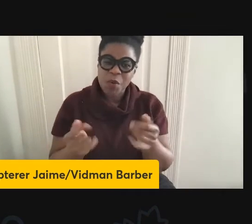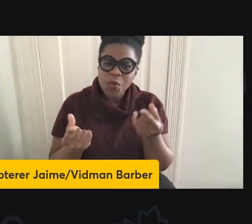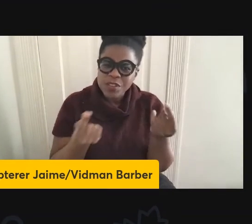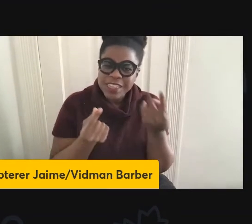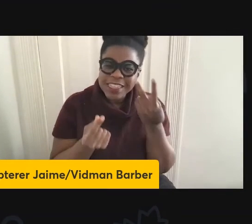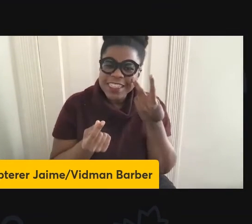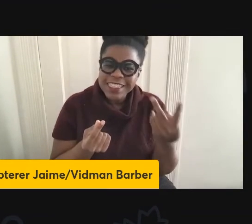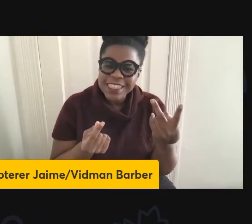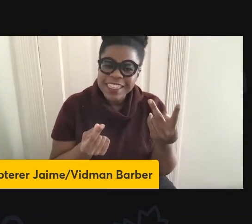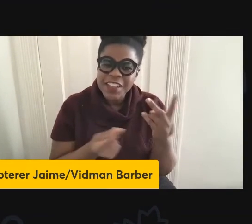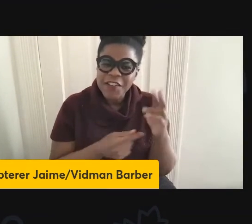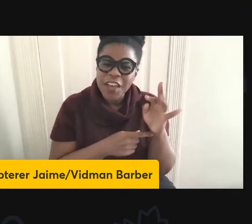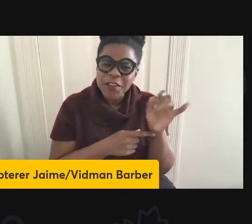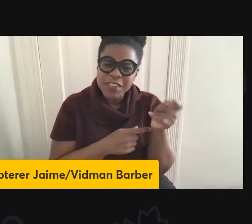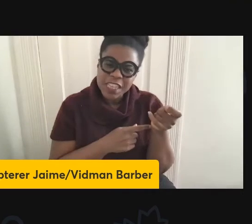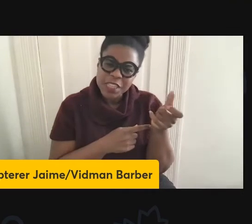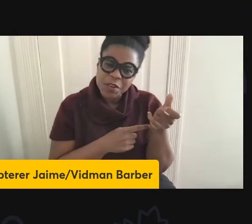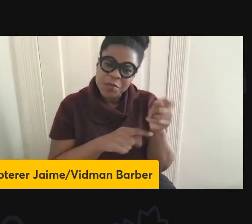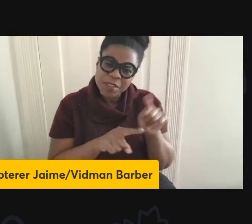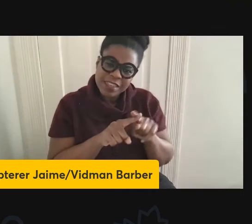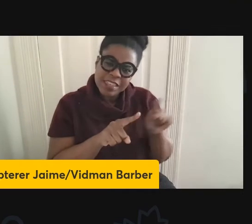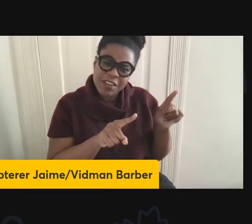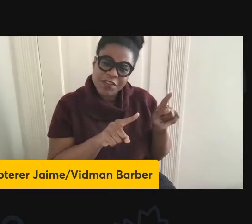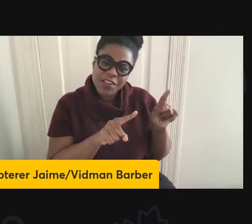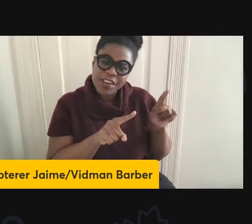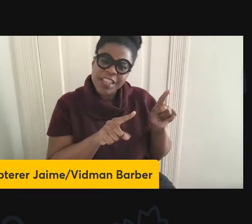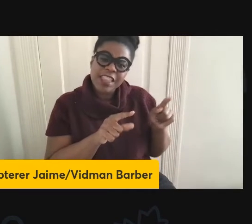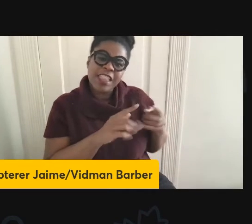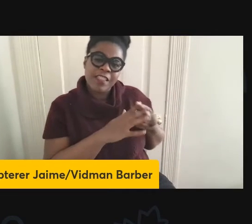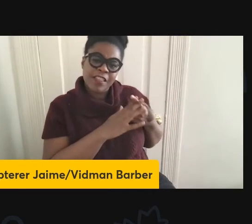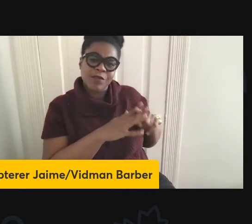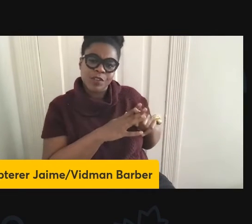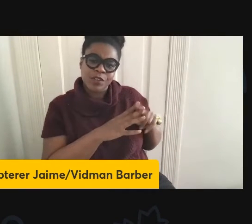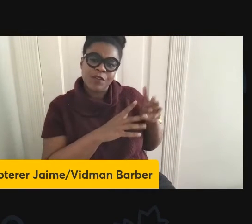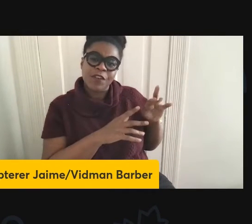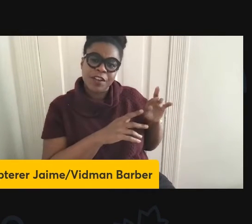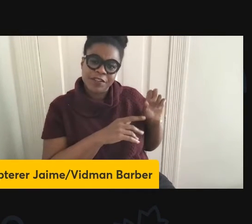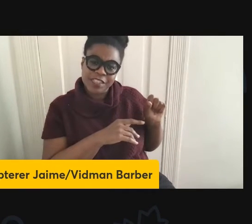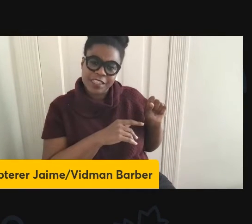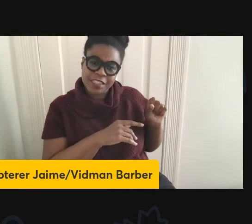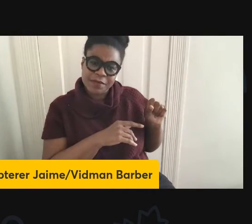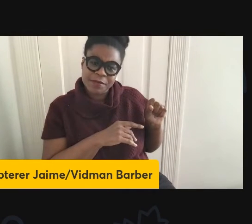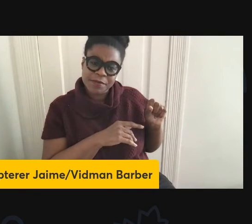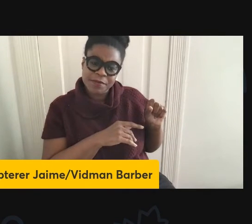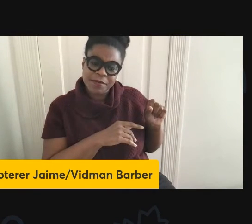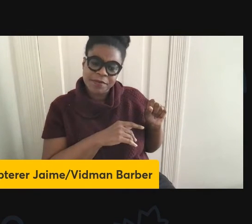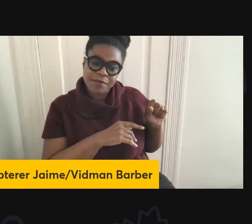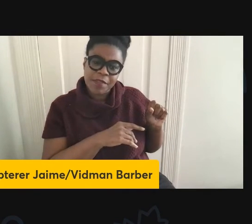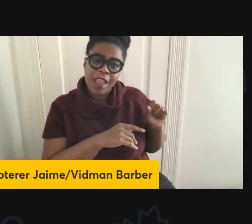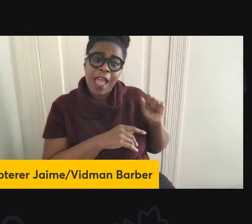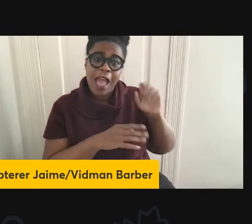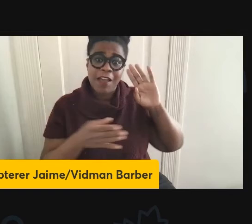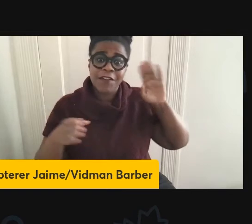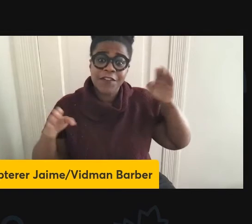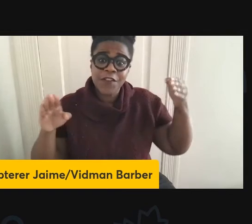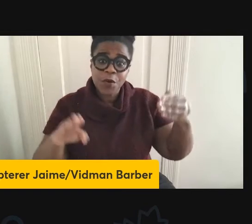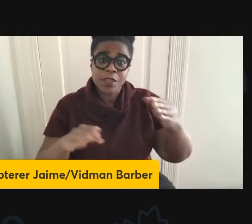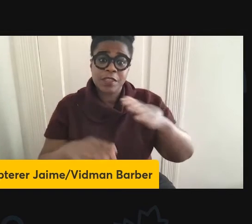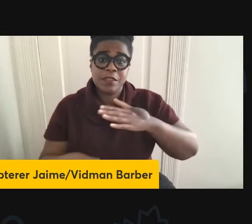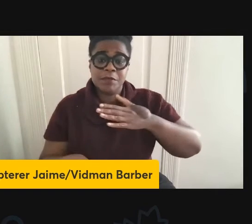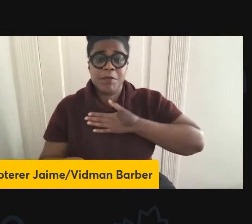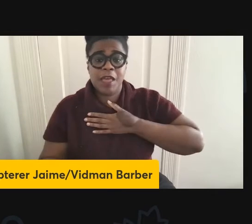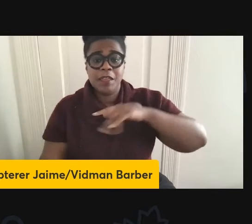virus that's slightly different than the original virus that it saw. And so that was what I focused my PhD